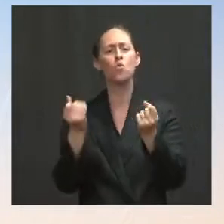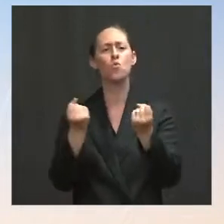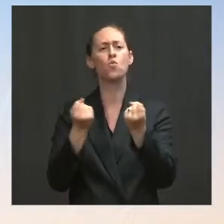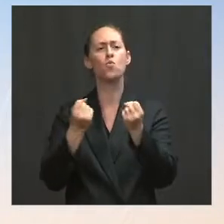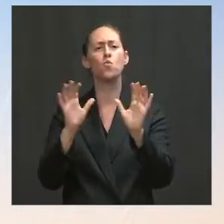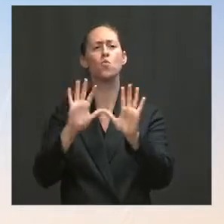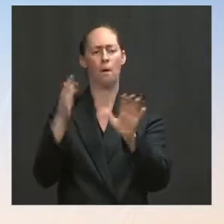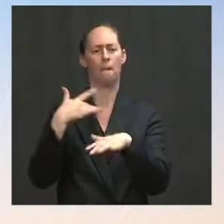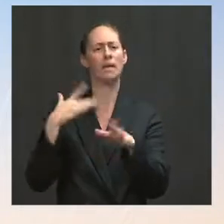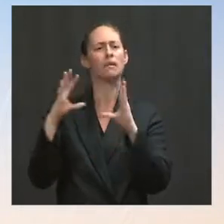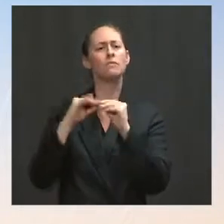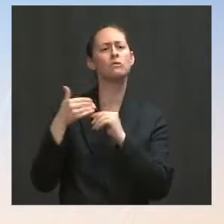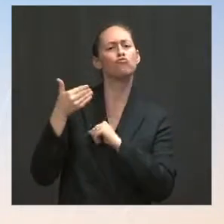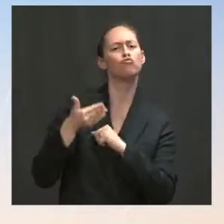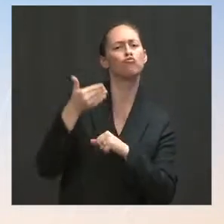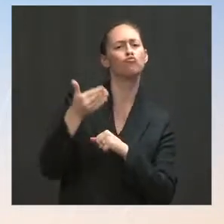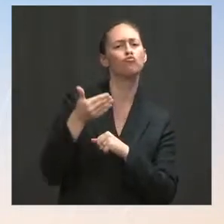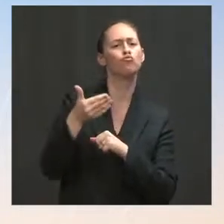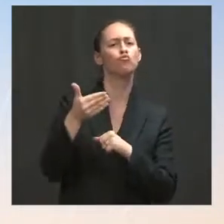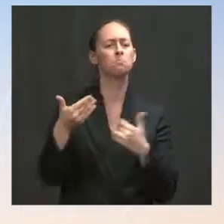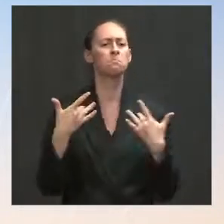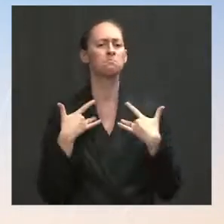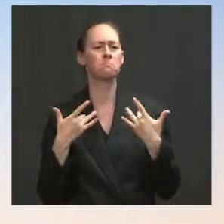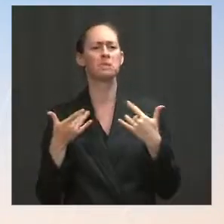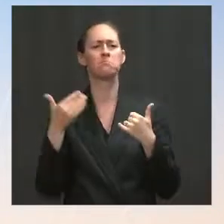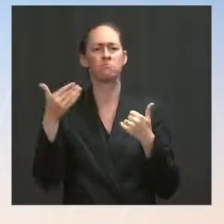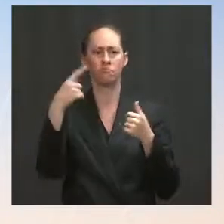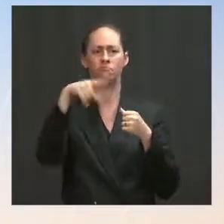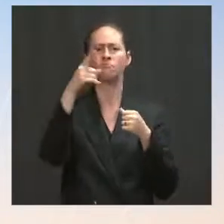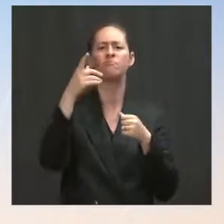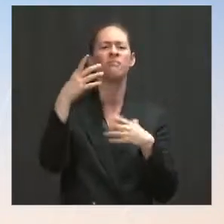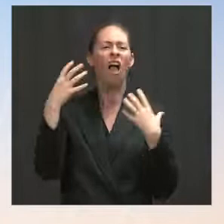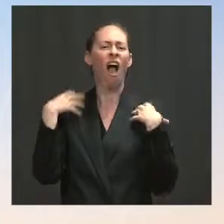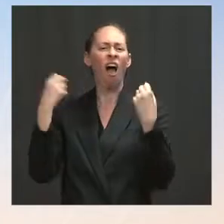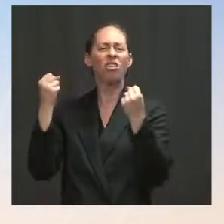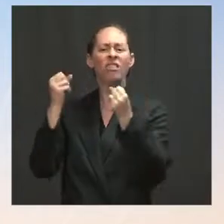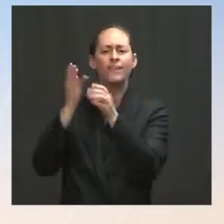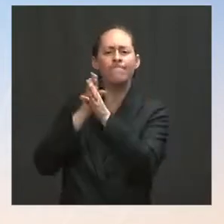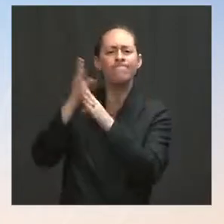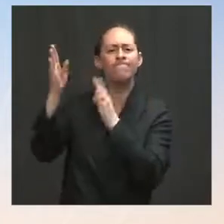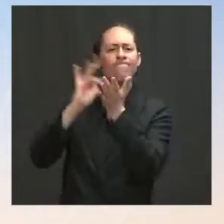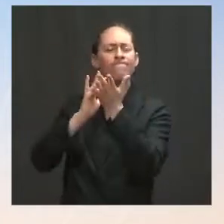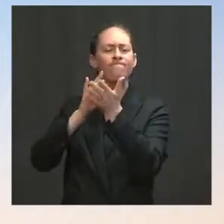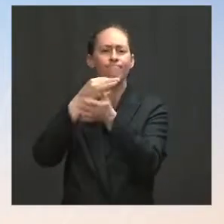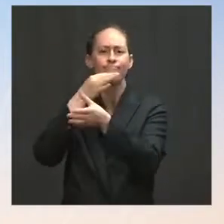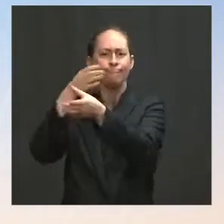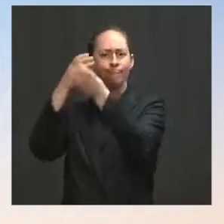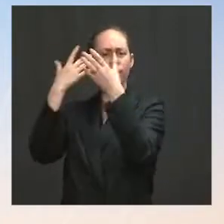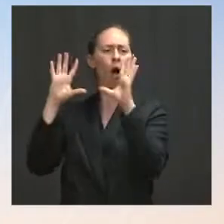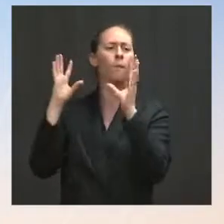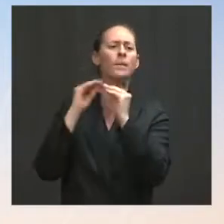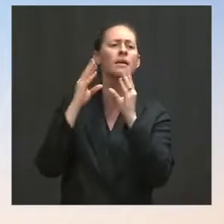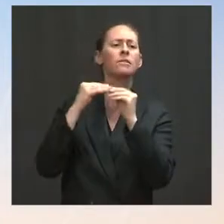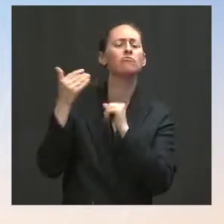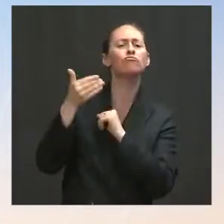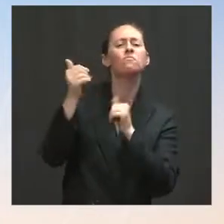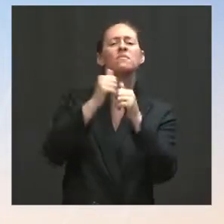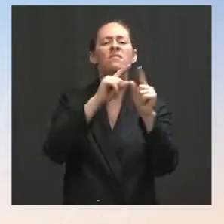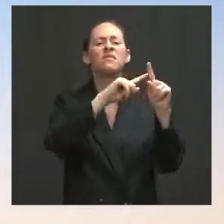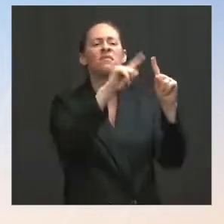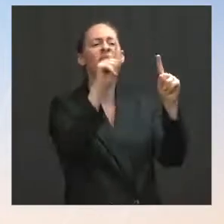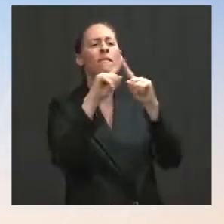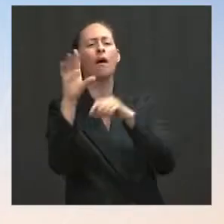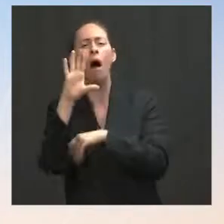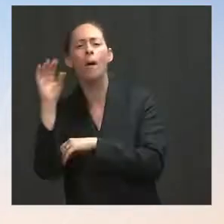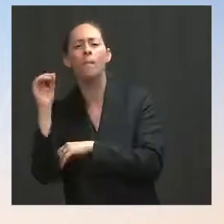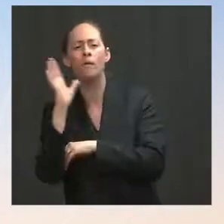with our health and medical experts regularly work and meet with companies to understand the latest data. And that would certainly